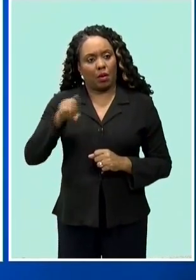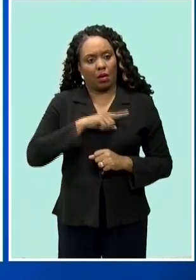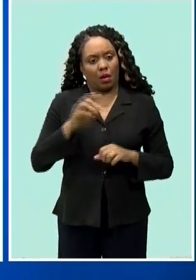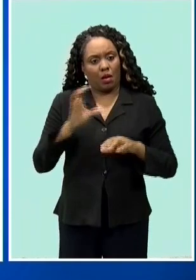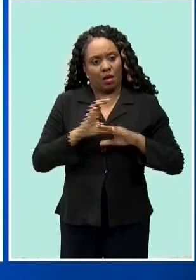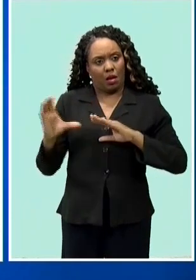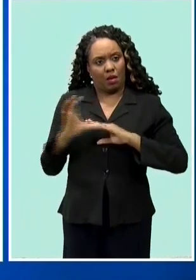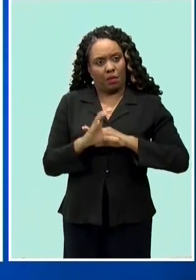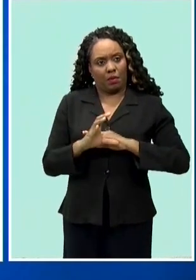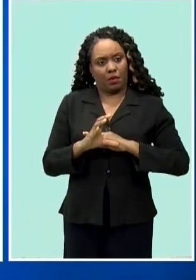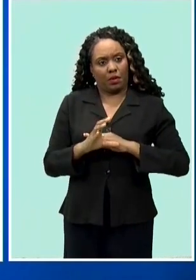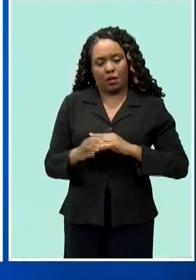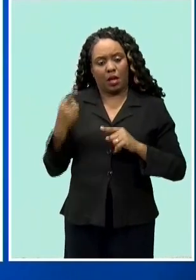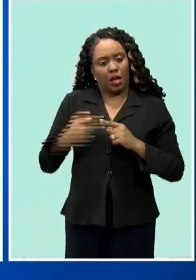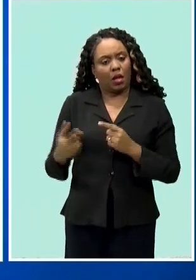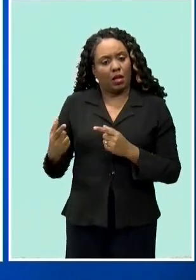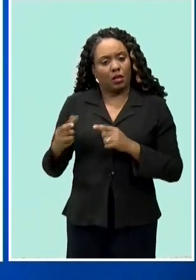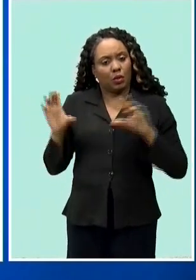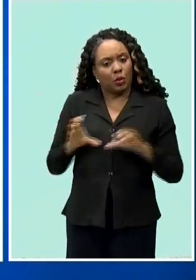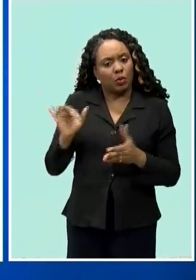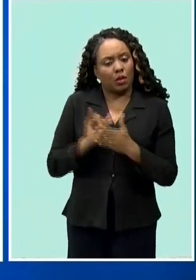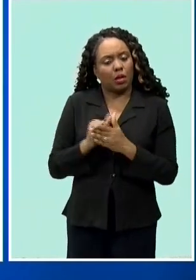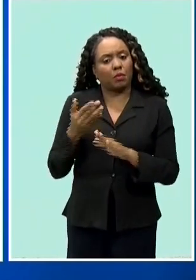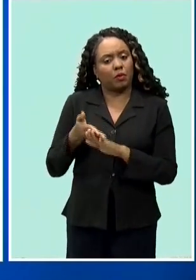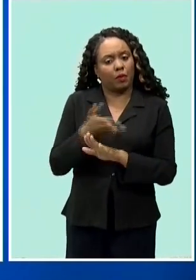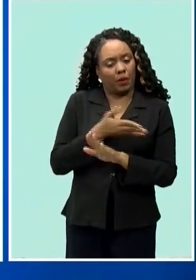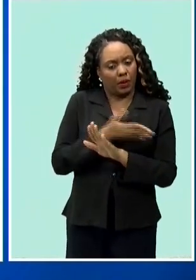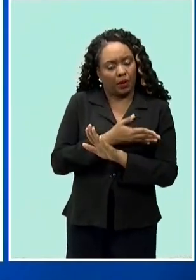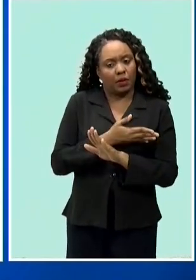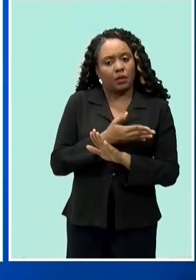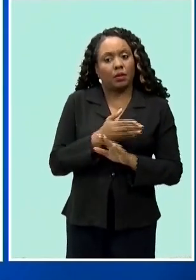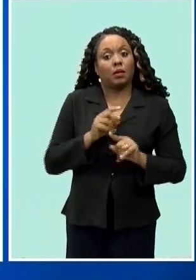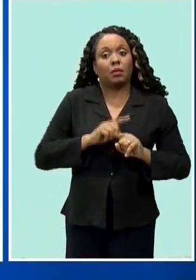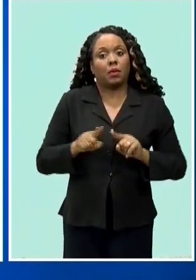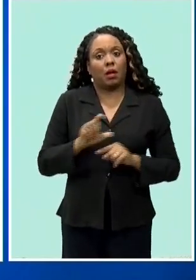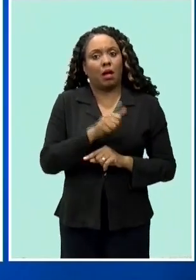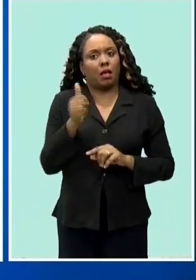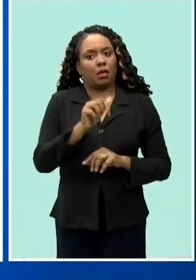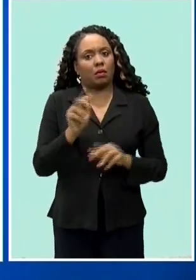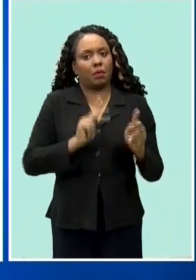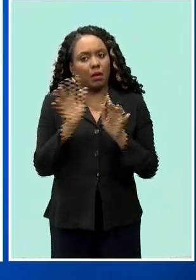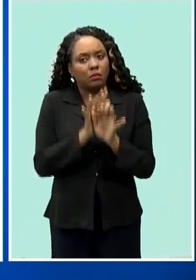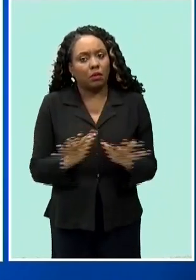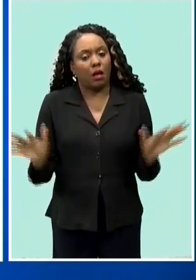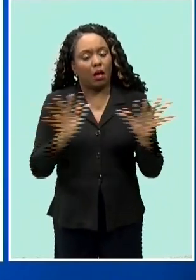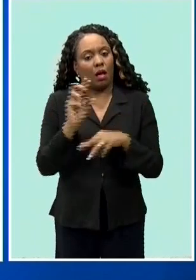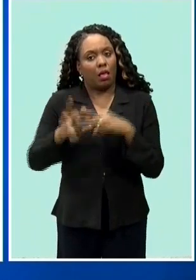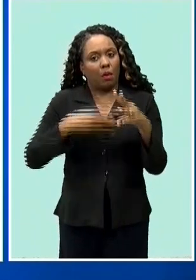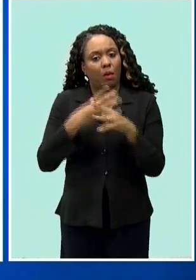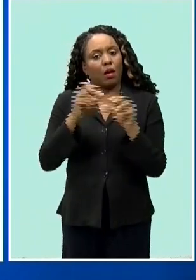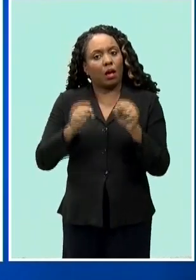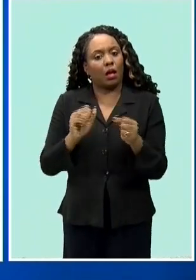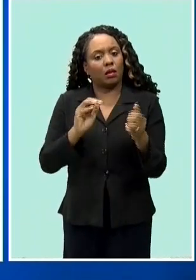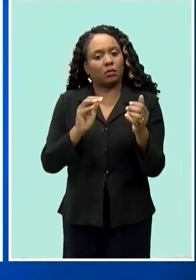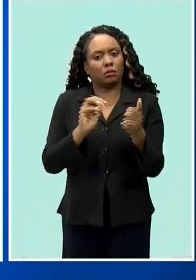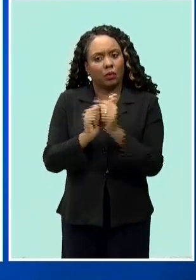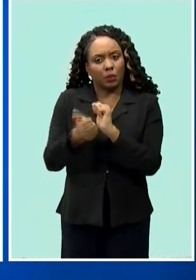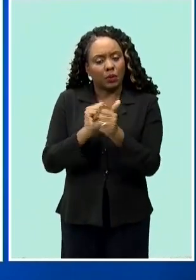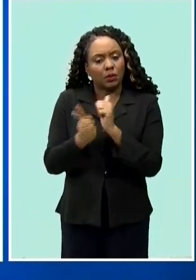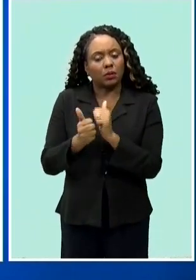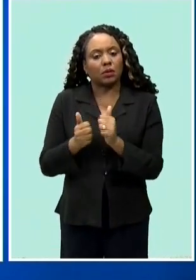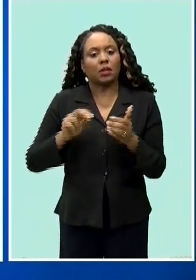to say that we were able to do that. But if you can do that, but other people around the world who you're competing with are able to do it, then